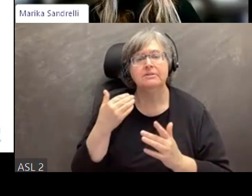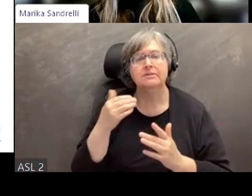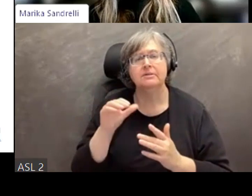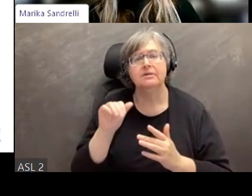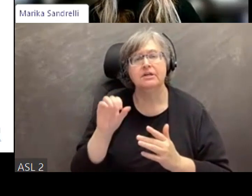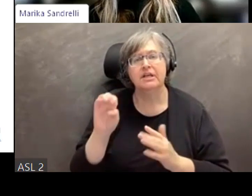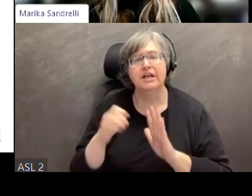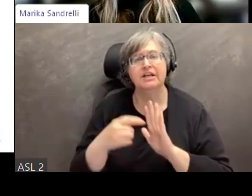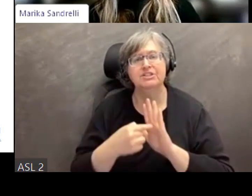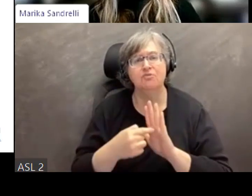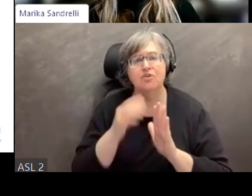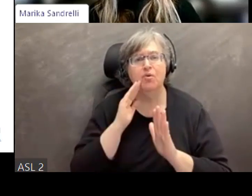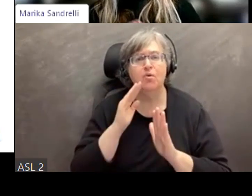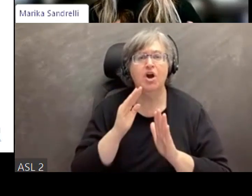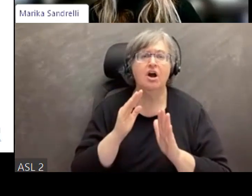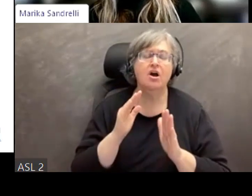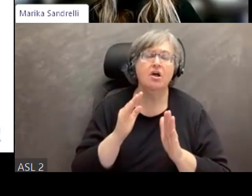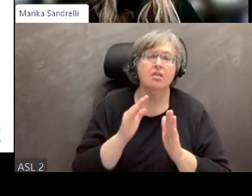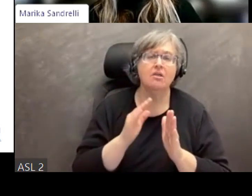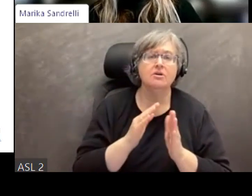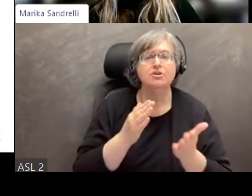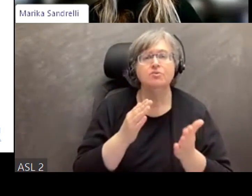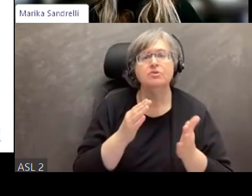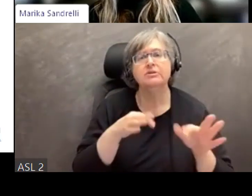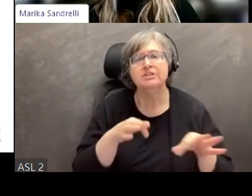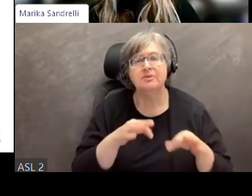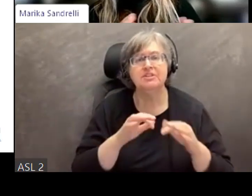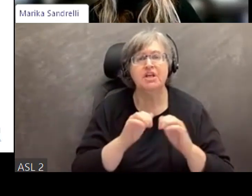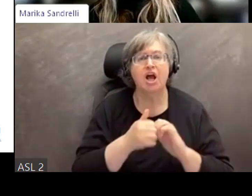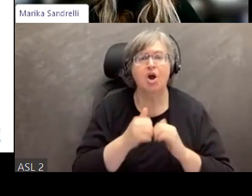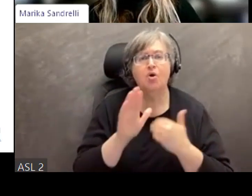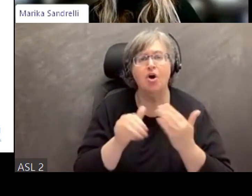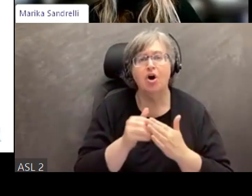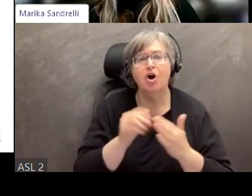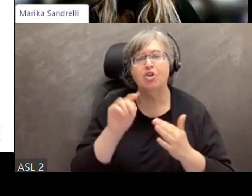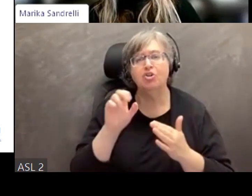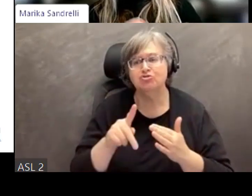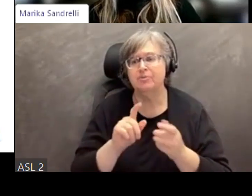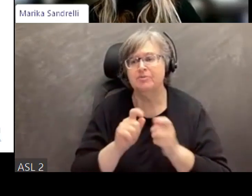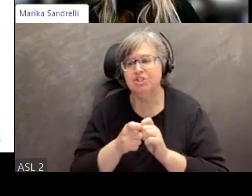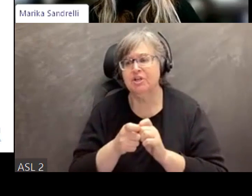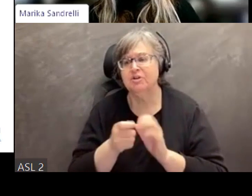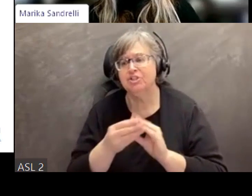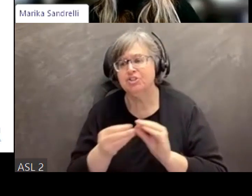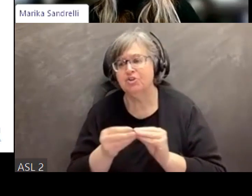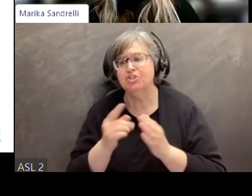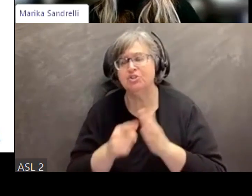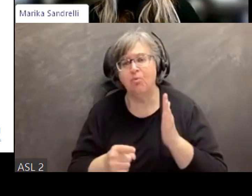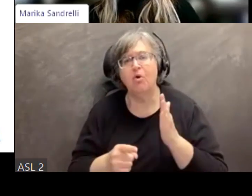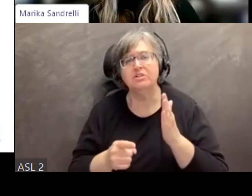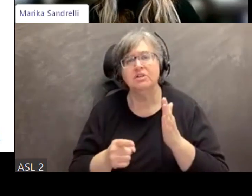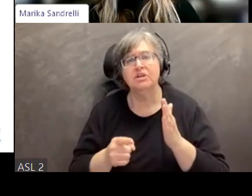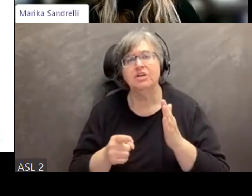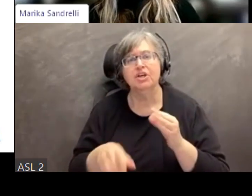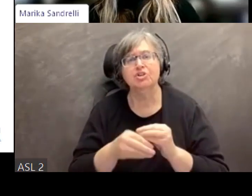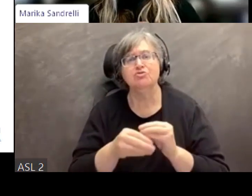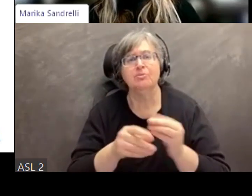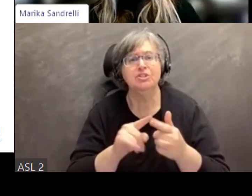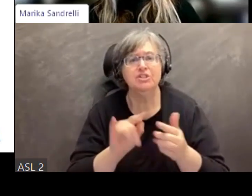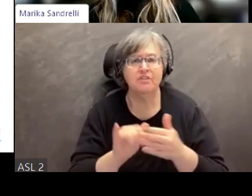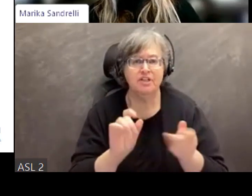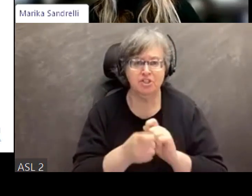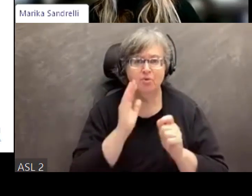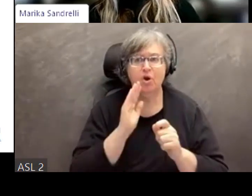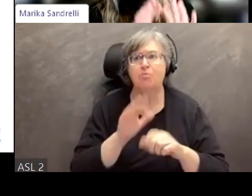exemplar. So we're going to have volumes of how all the TRIP change stories, what's contributing to that change. It's going to be a bit of